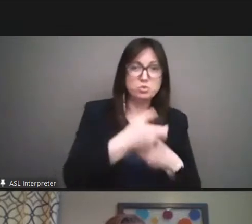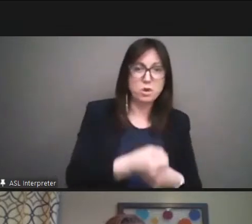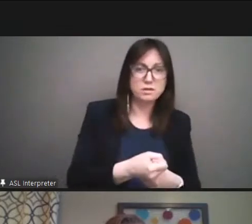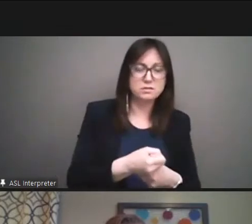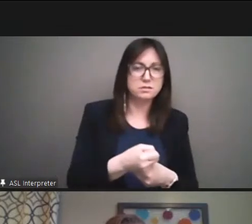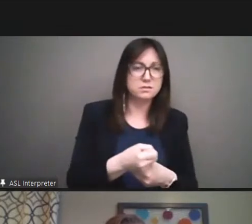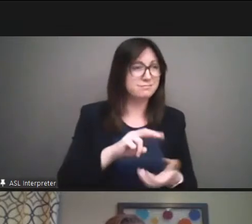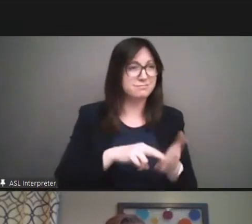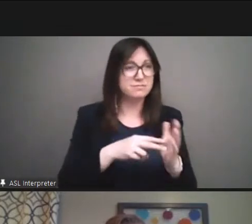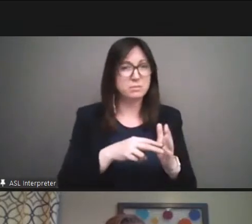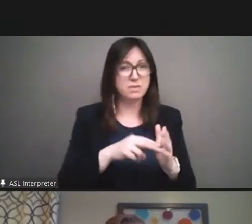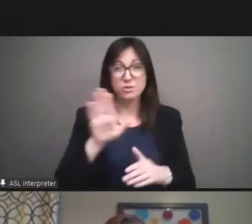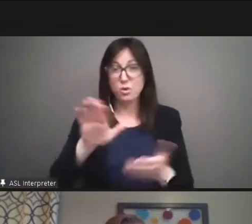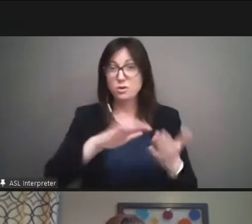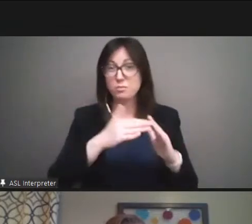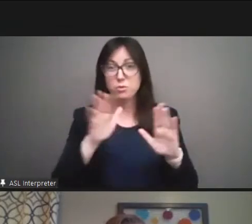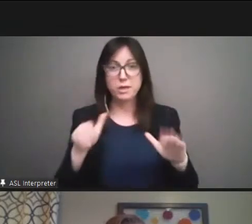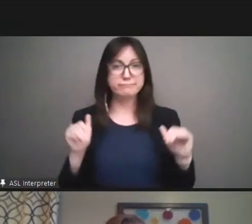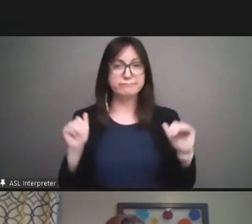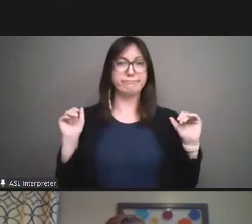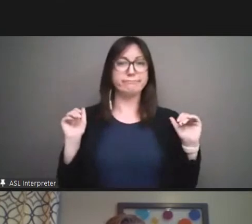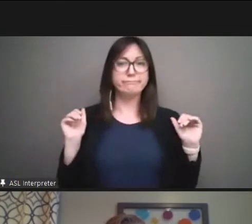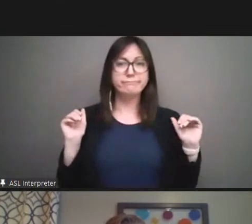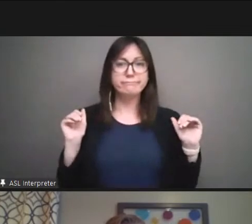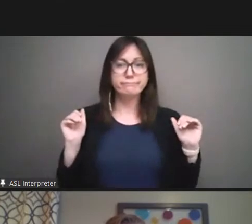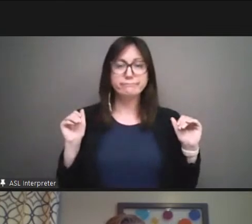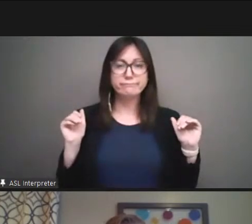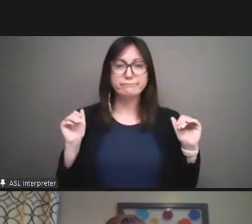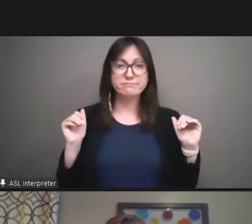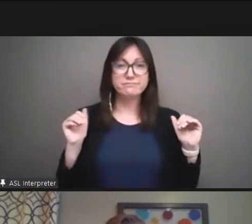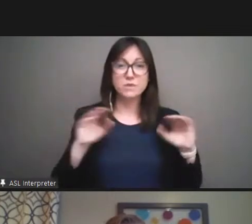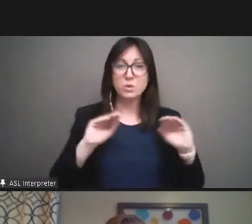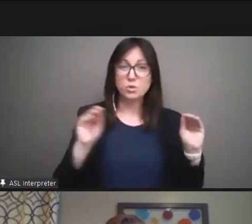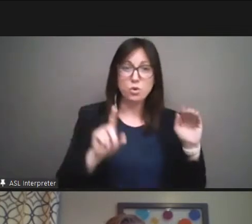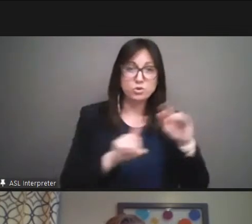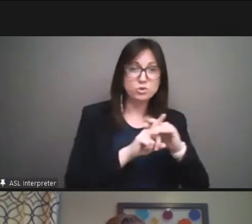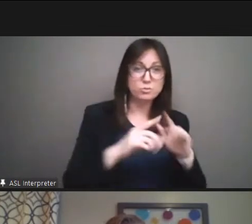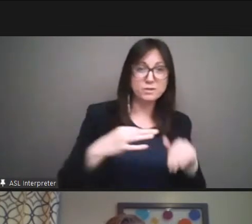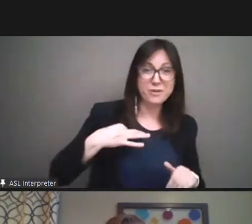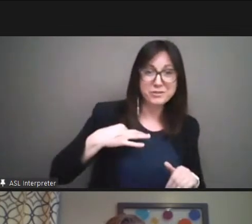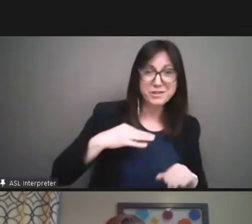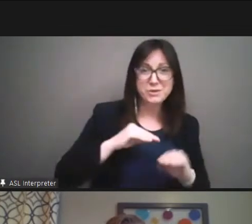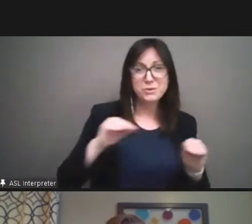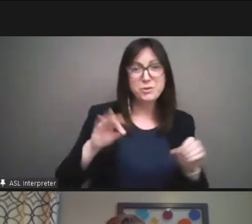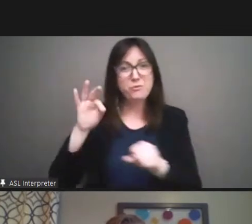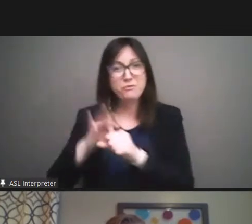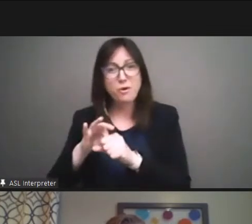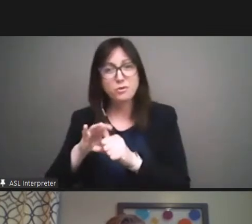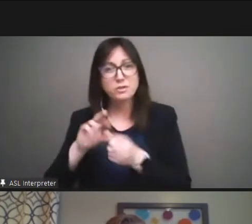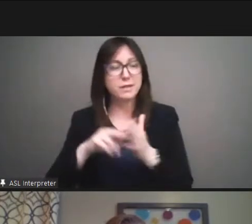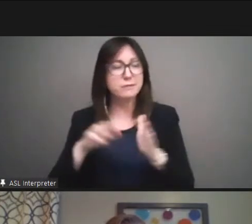in between. And so I'd love to hear